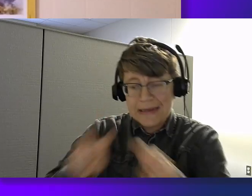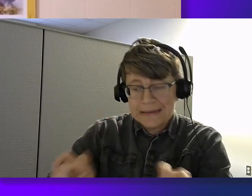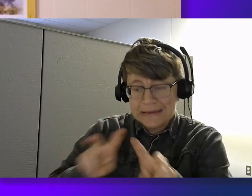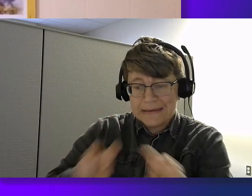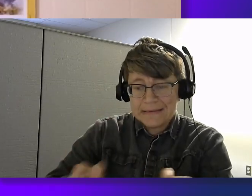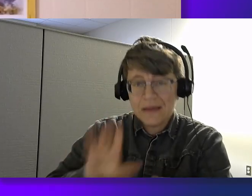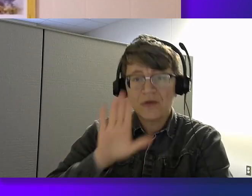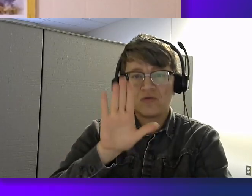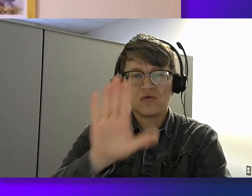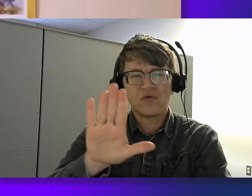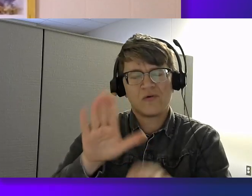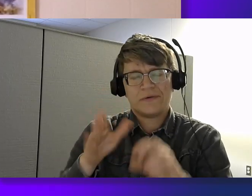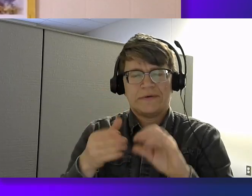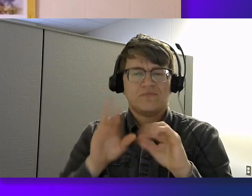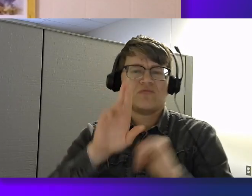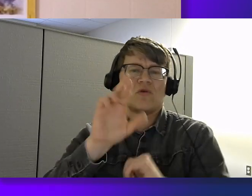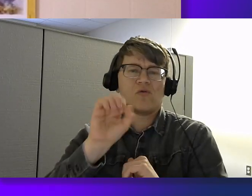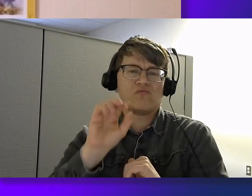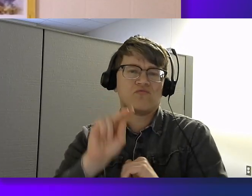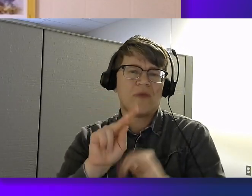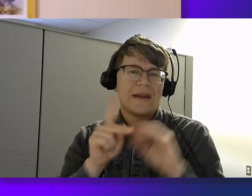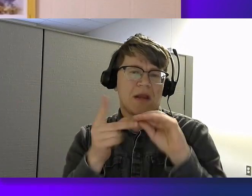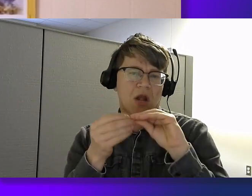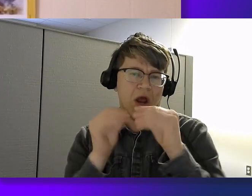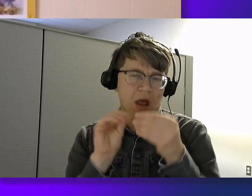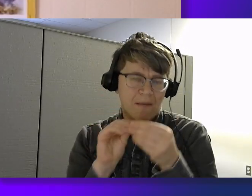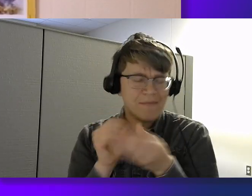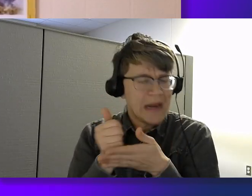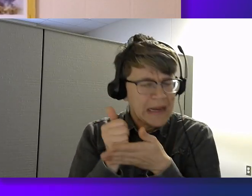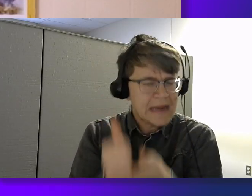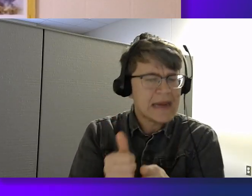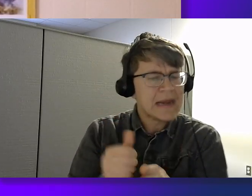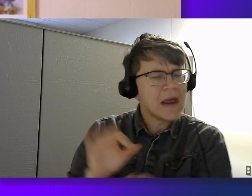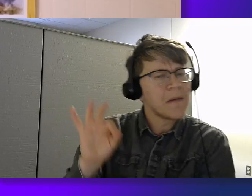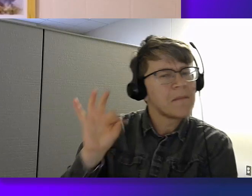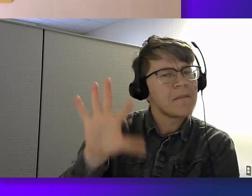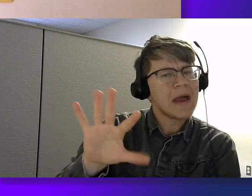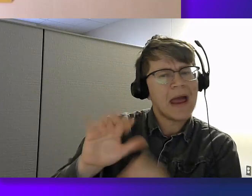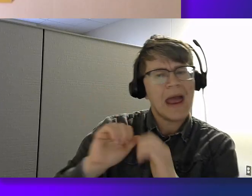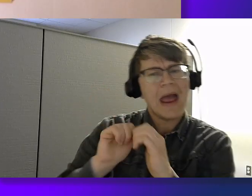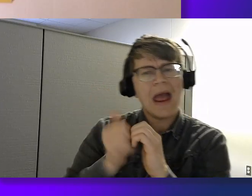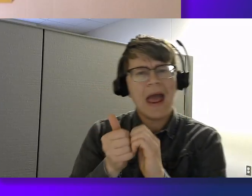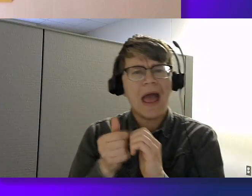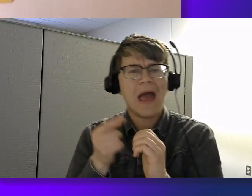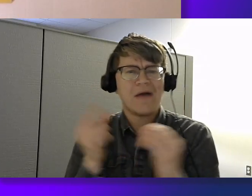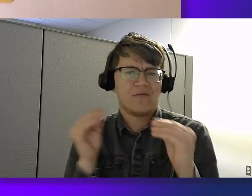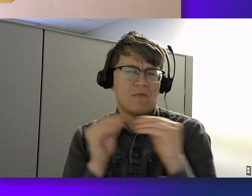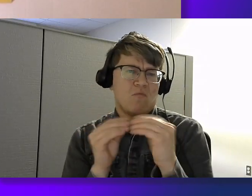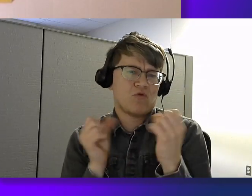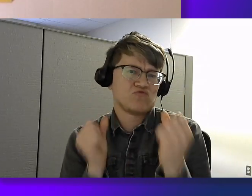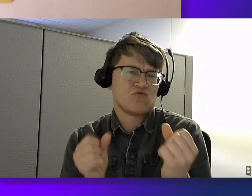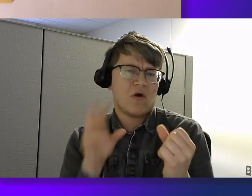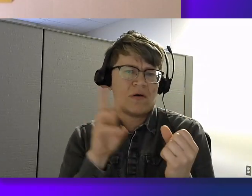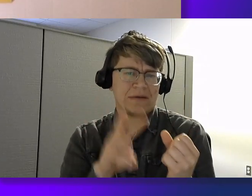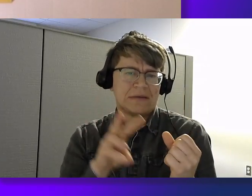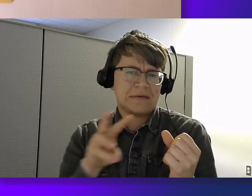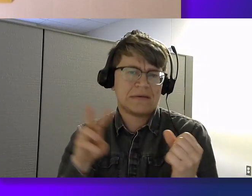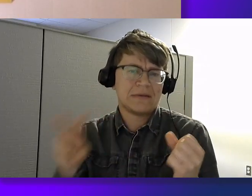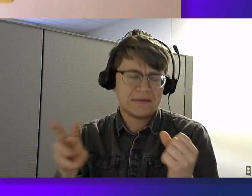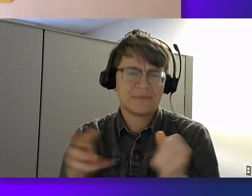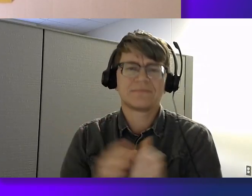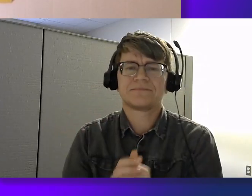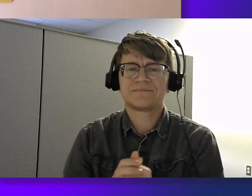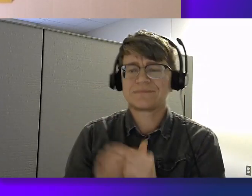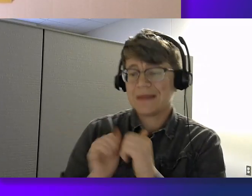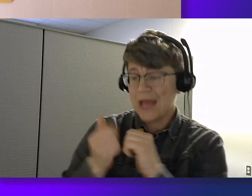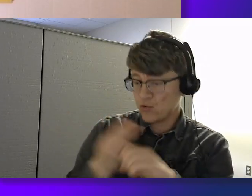your own XML sitemap and strengthen your website's on-page SEO in the process. To use Screaming Frog's sitemap generator, you'll first